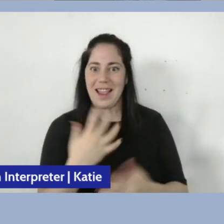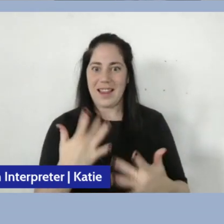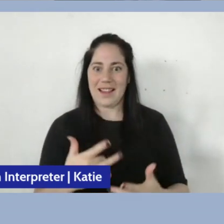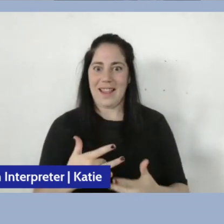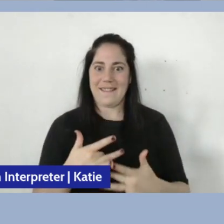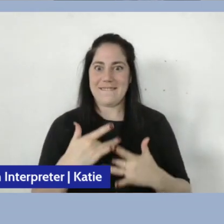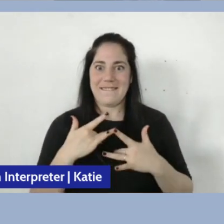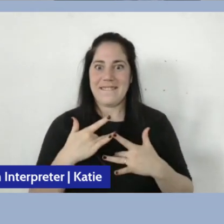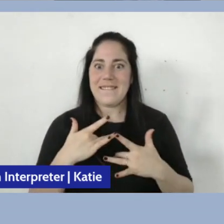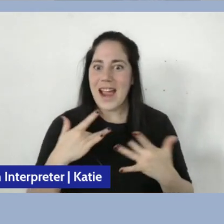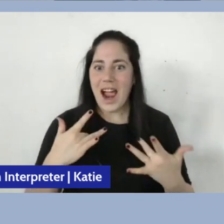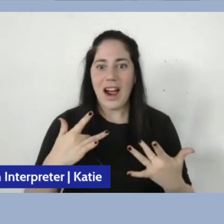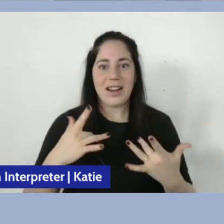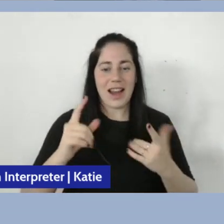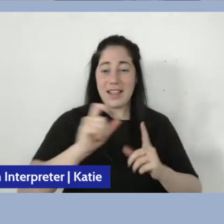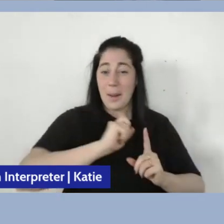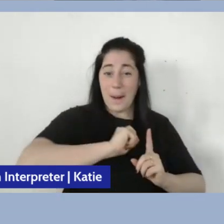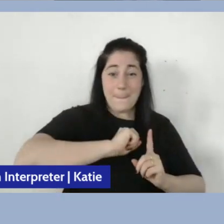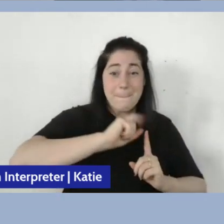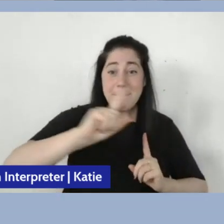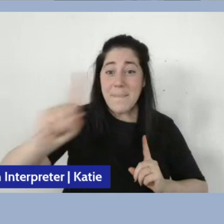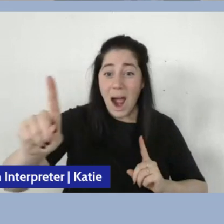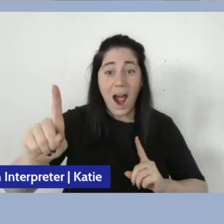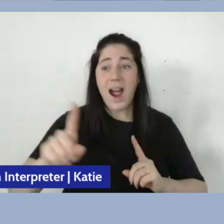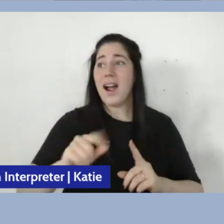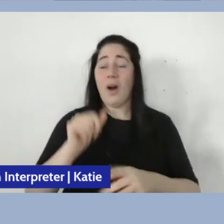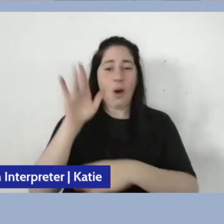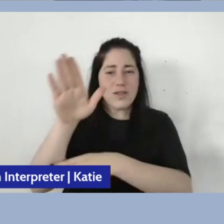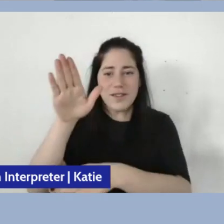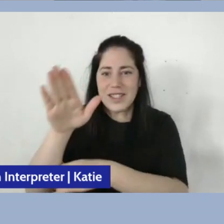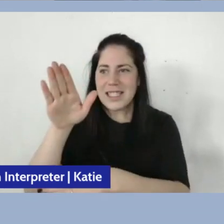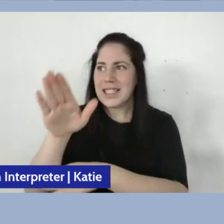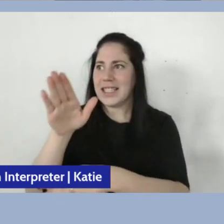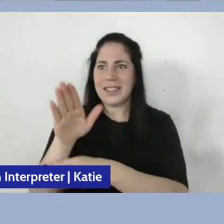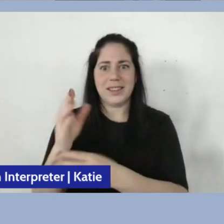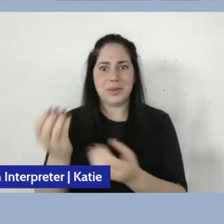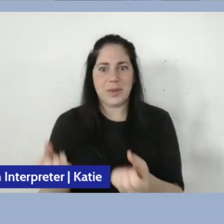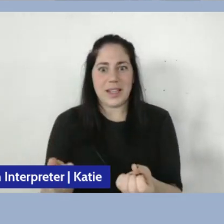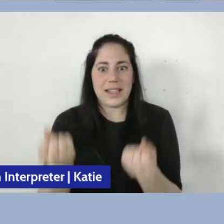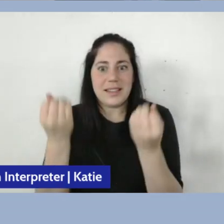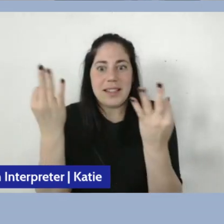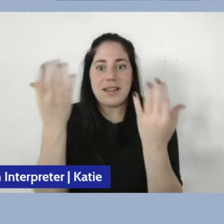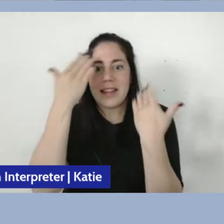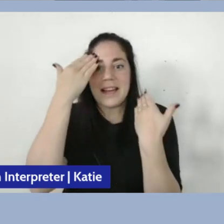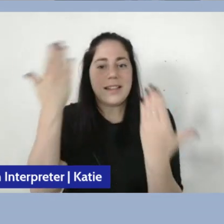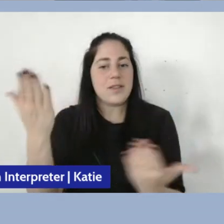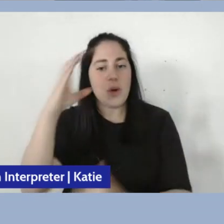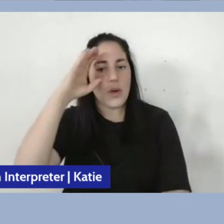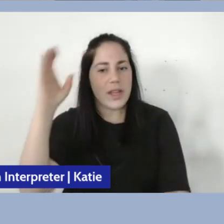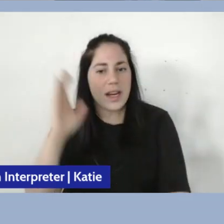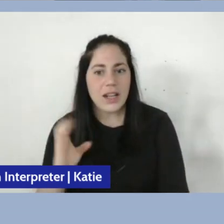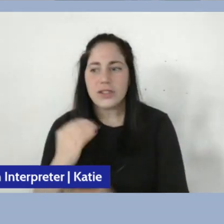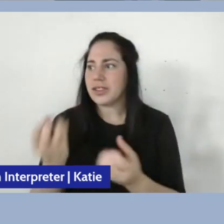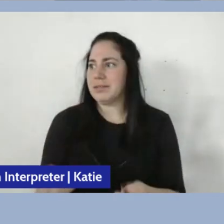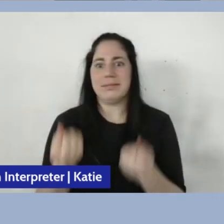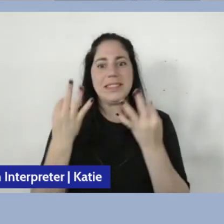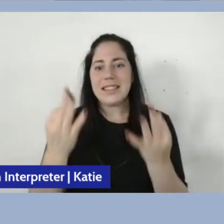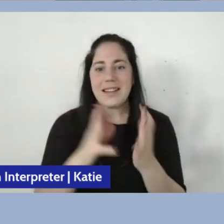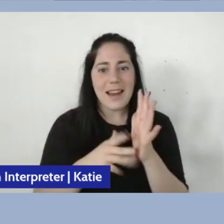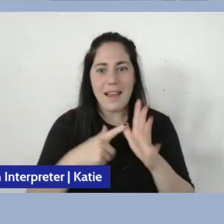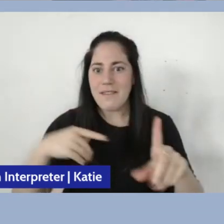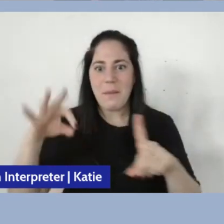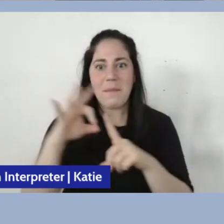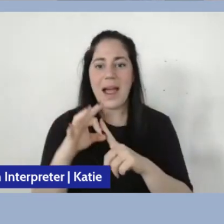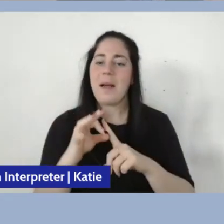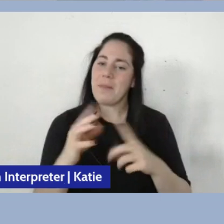into a foreign country where they didn't know the language and had no map. And that was their experience when they were actually diagnosed with dementia. So